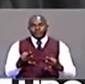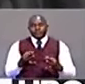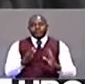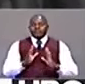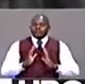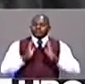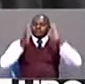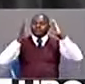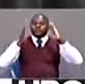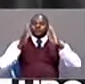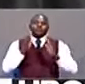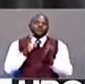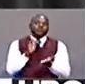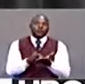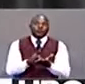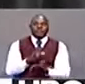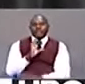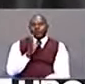Archbishop Luanga,